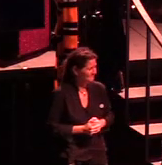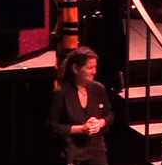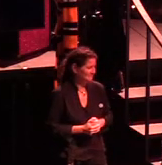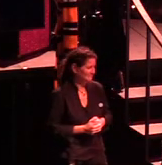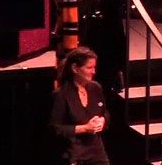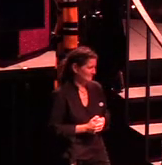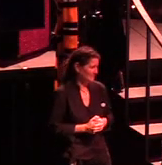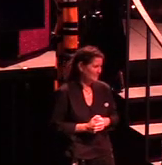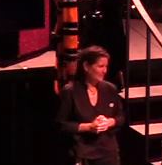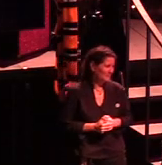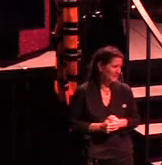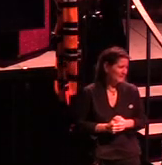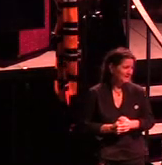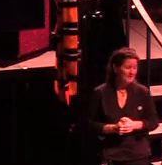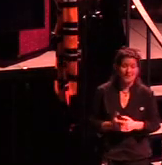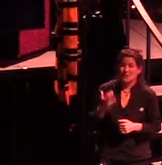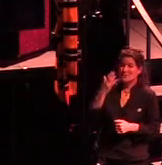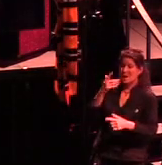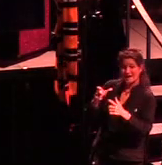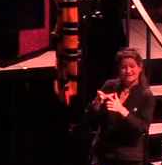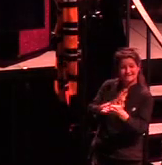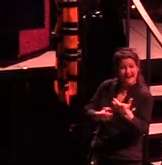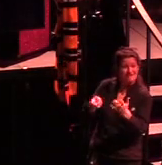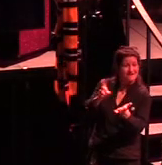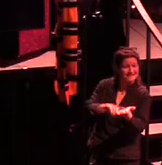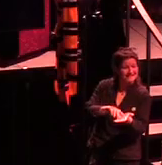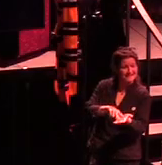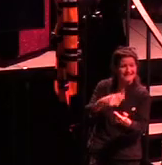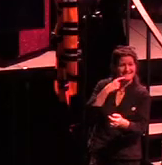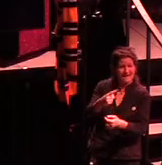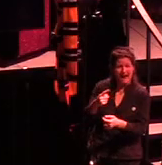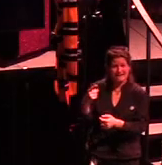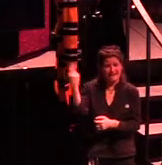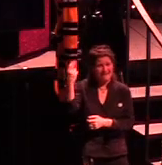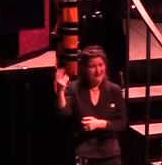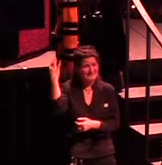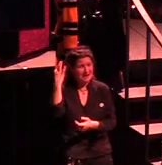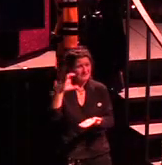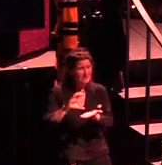biscuit when Darren says the Arts Council have invested with me